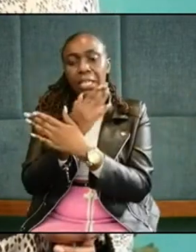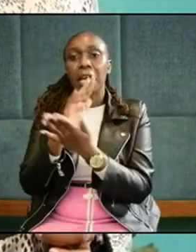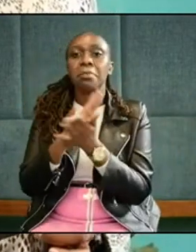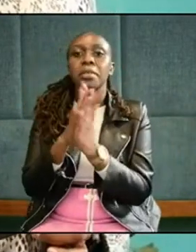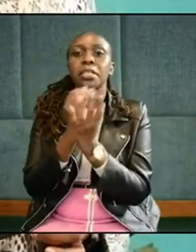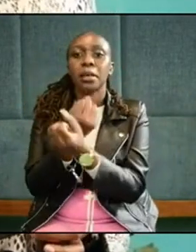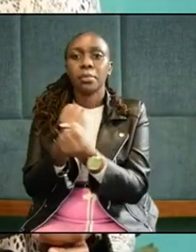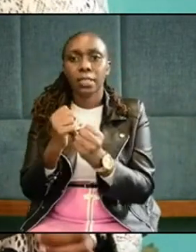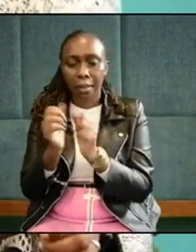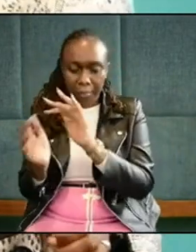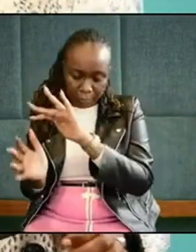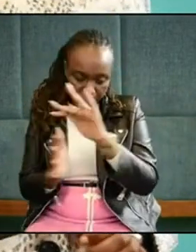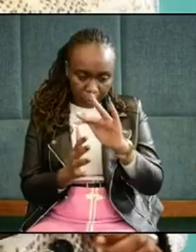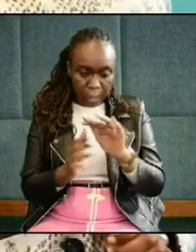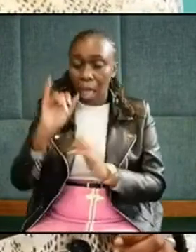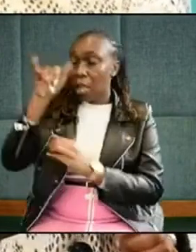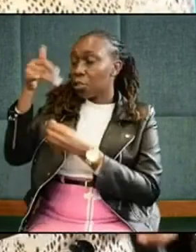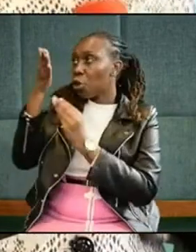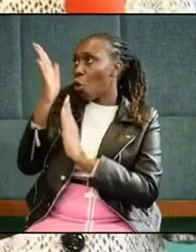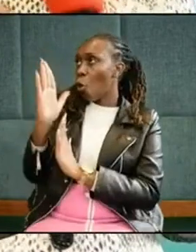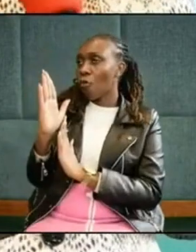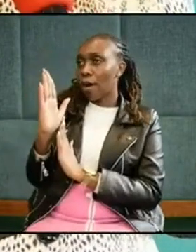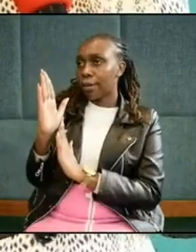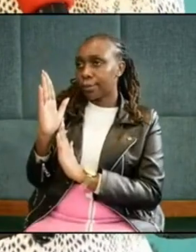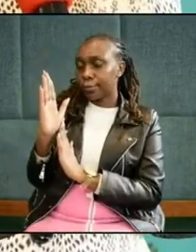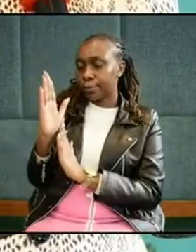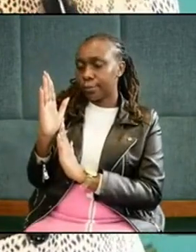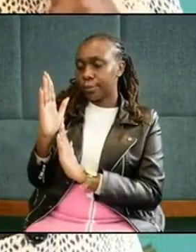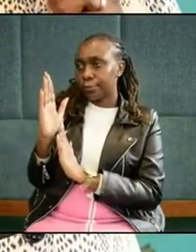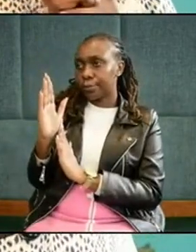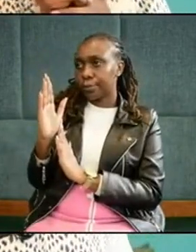to Buipelo as she prays for us.